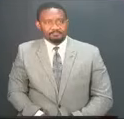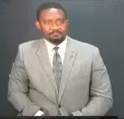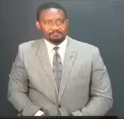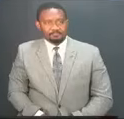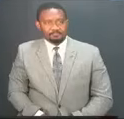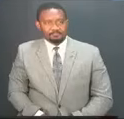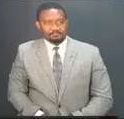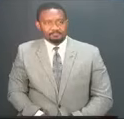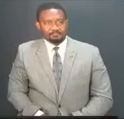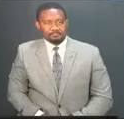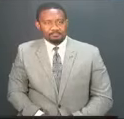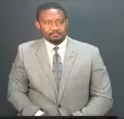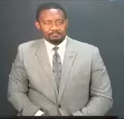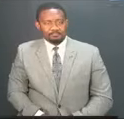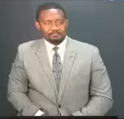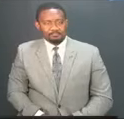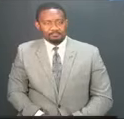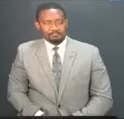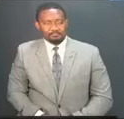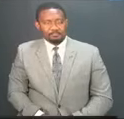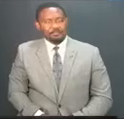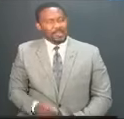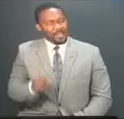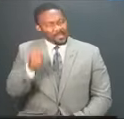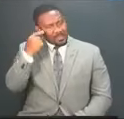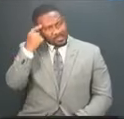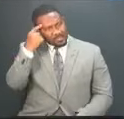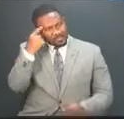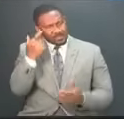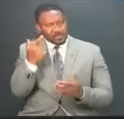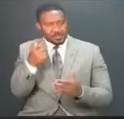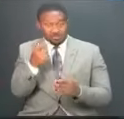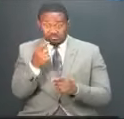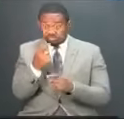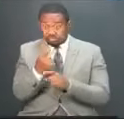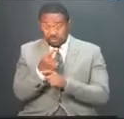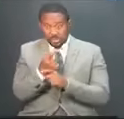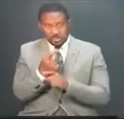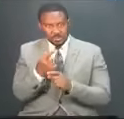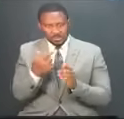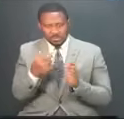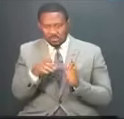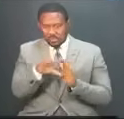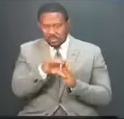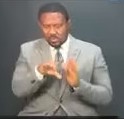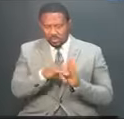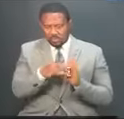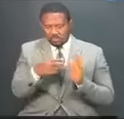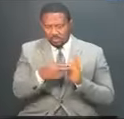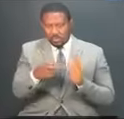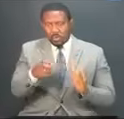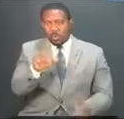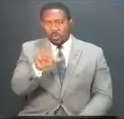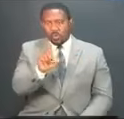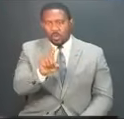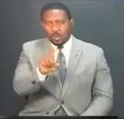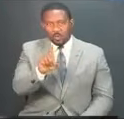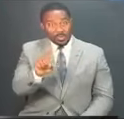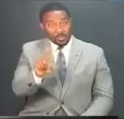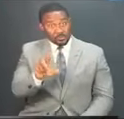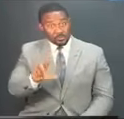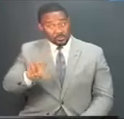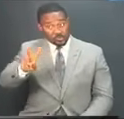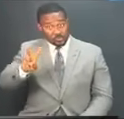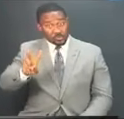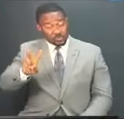be appropriate to read Article 112 of the Constitution so that we can